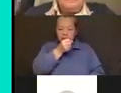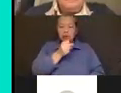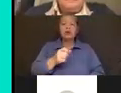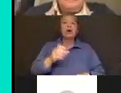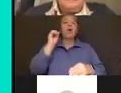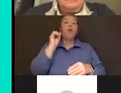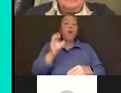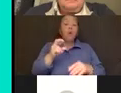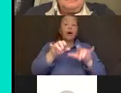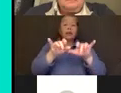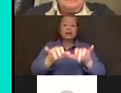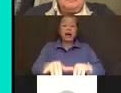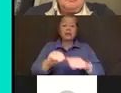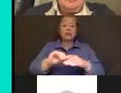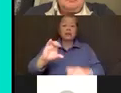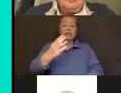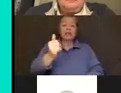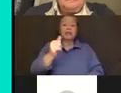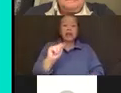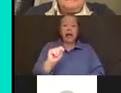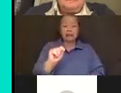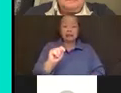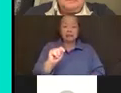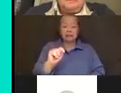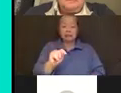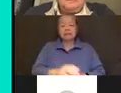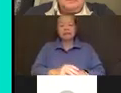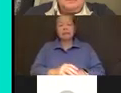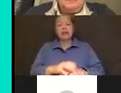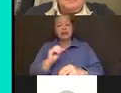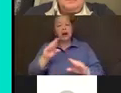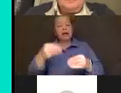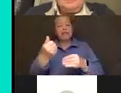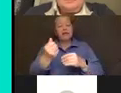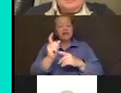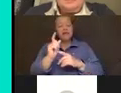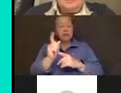chat, then I know that somebody will read it out for me. So I'll give a few minutes. But